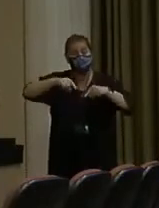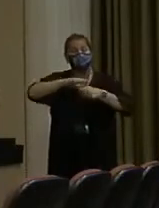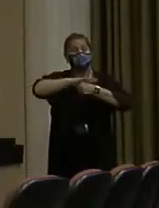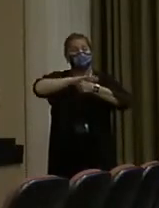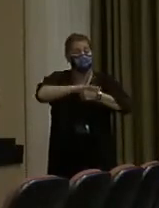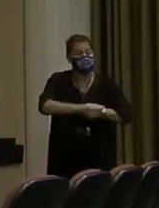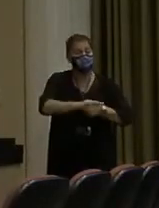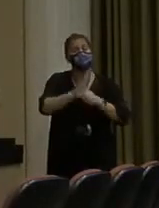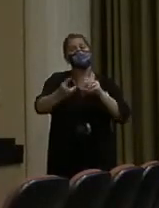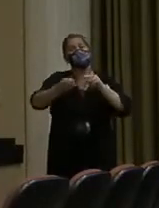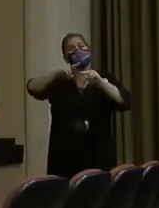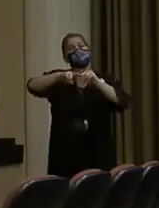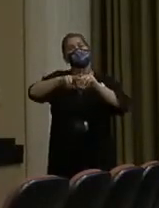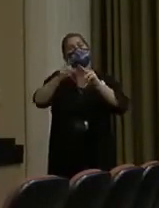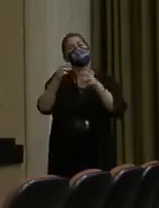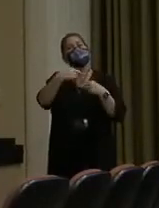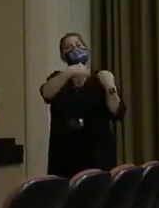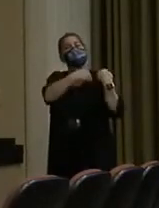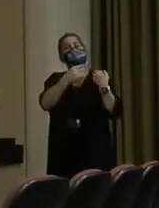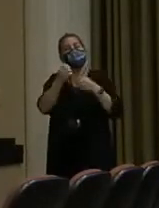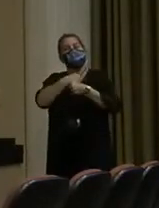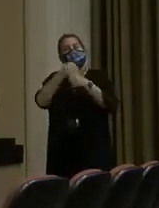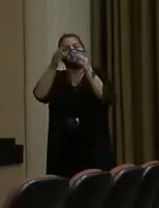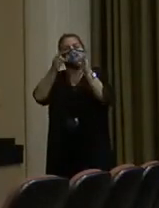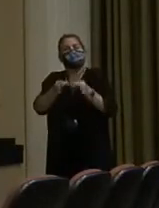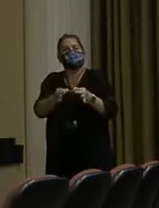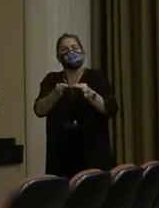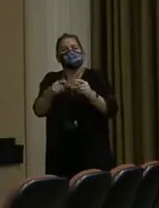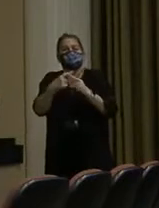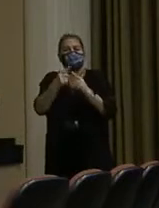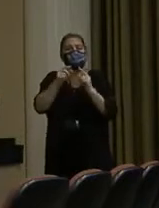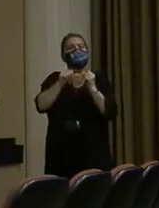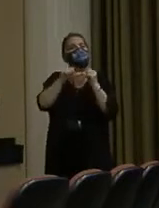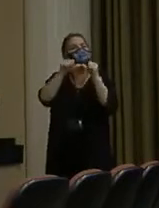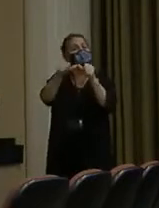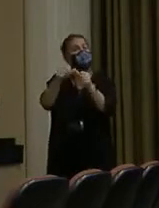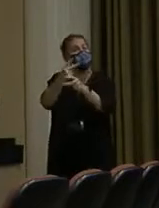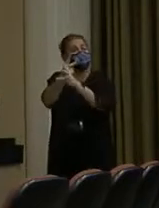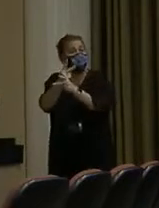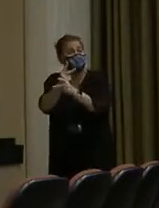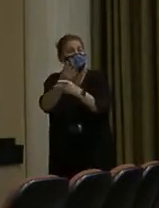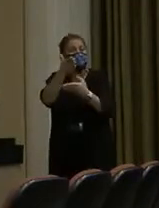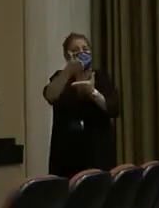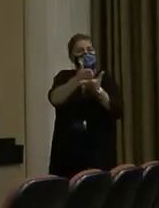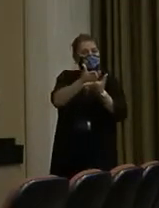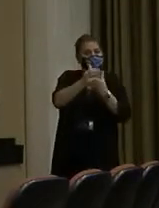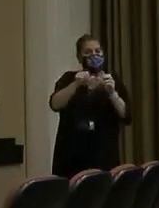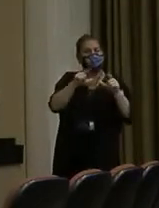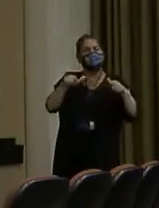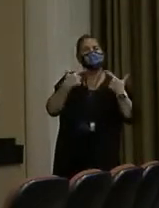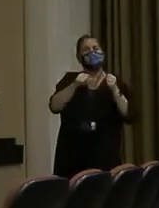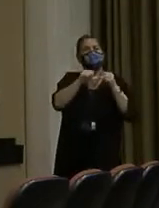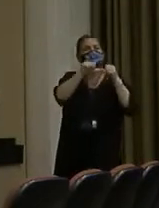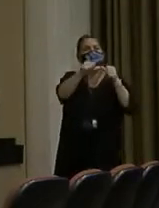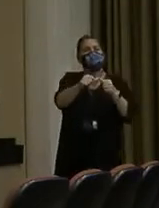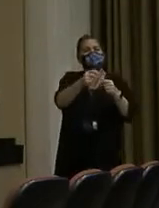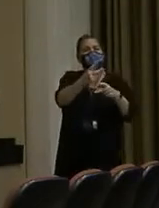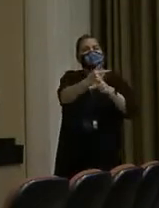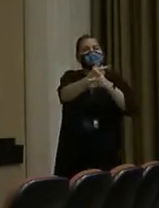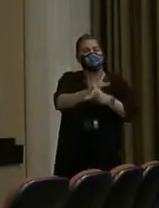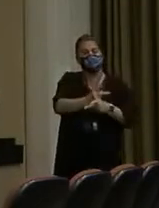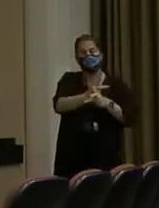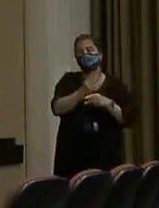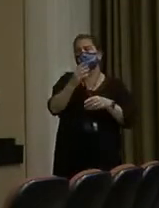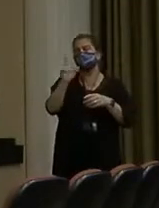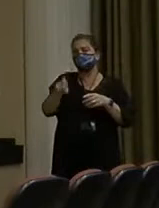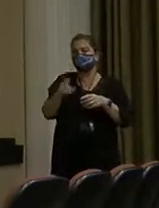increased responsibility for decision-making about continuation or not of life-sustaining care.